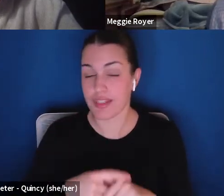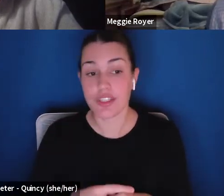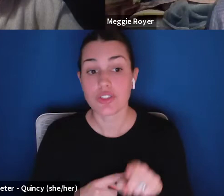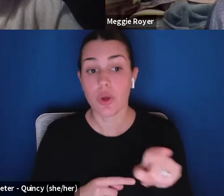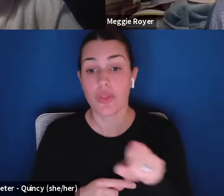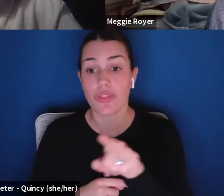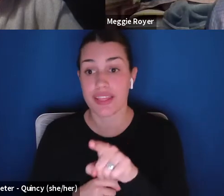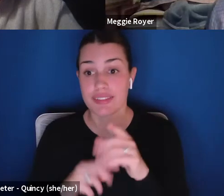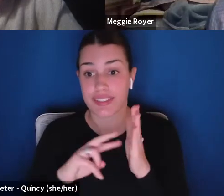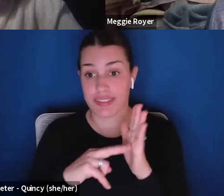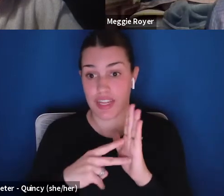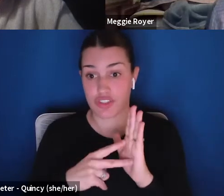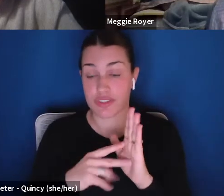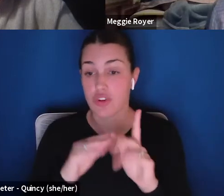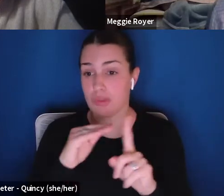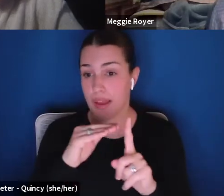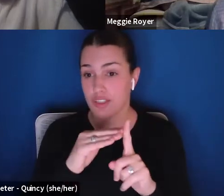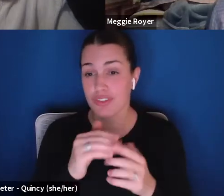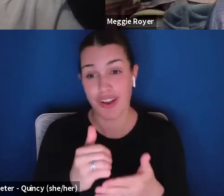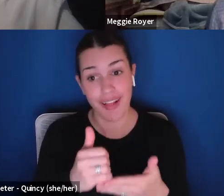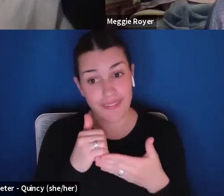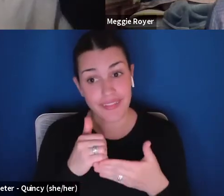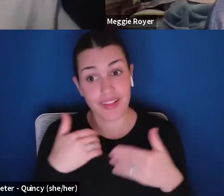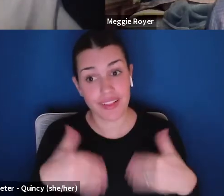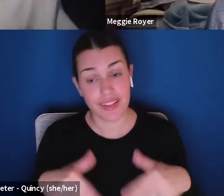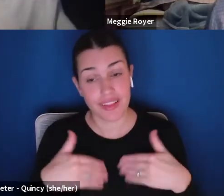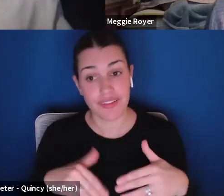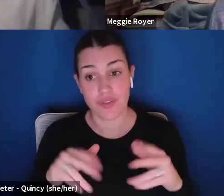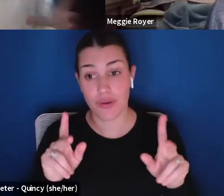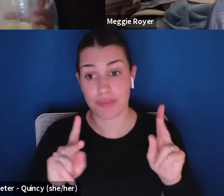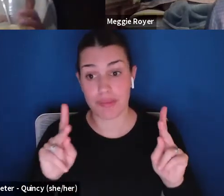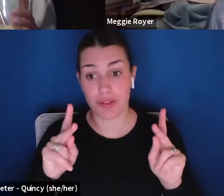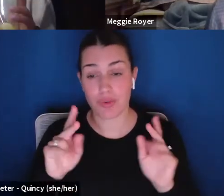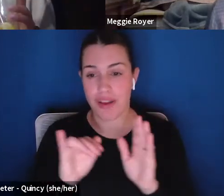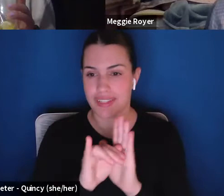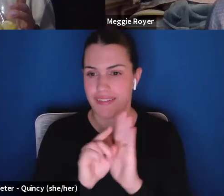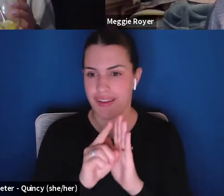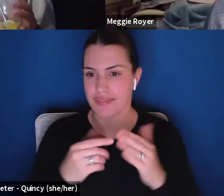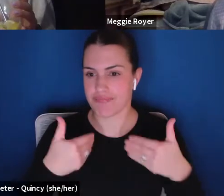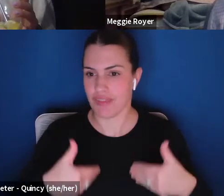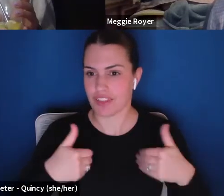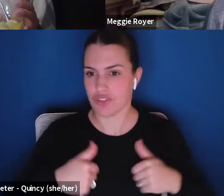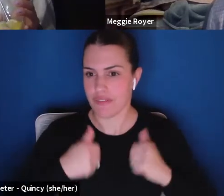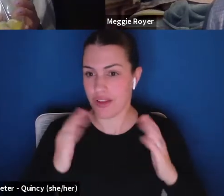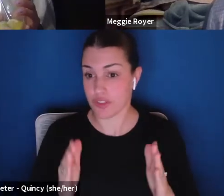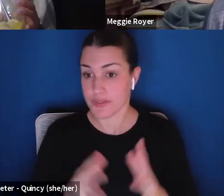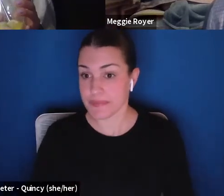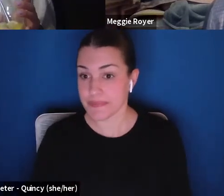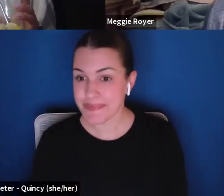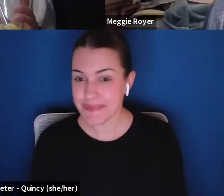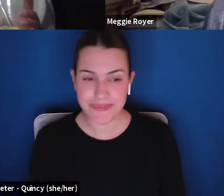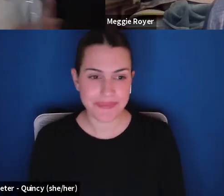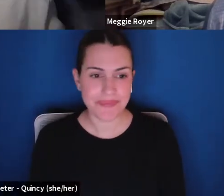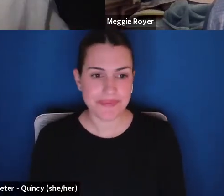these reminders are really helpful, especially to people who might identify as survivors. So